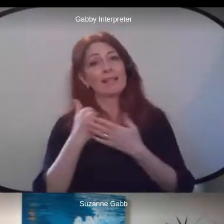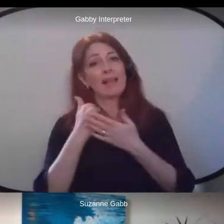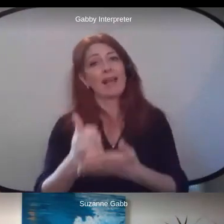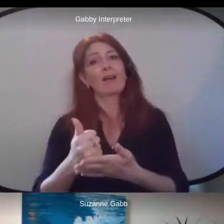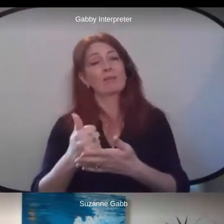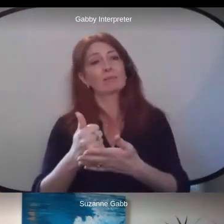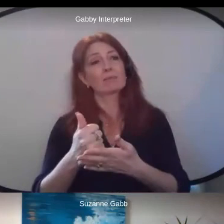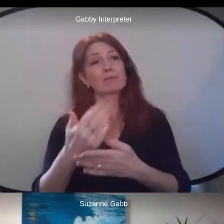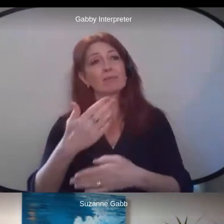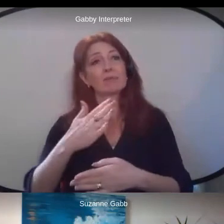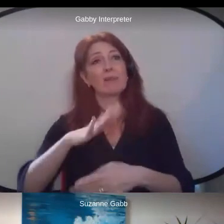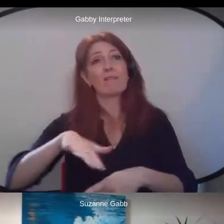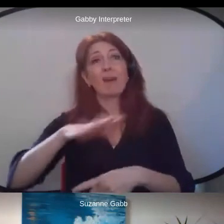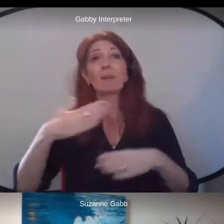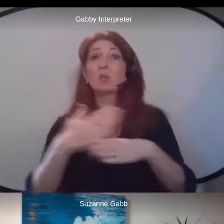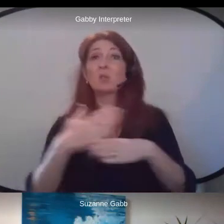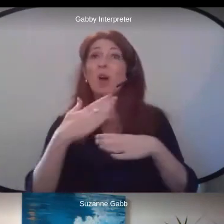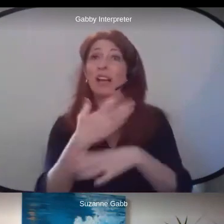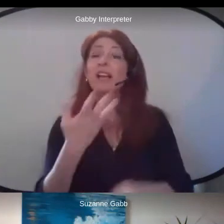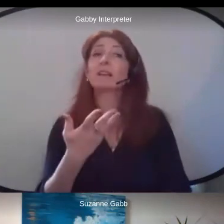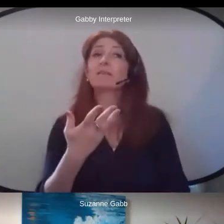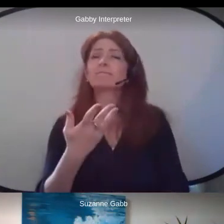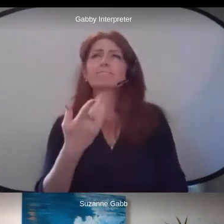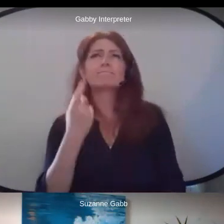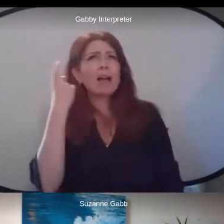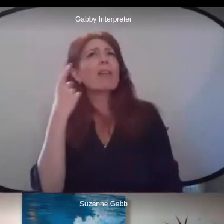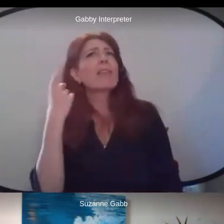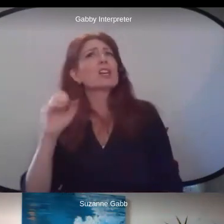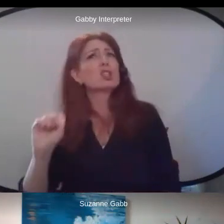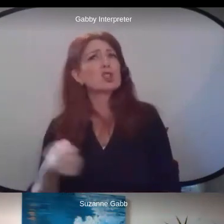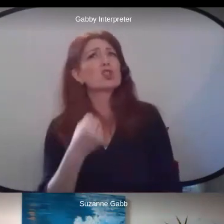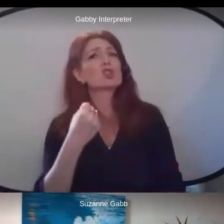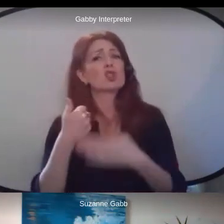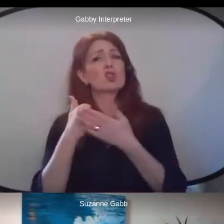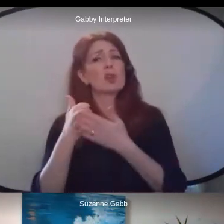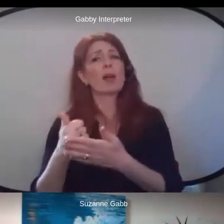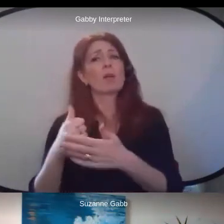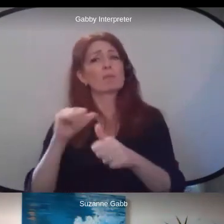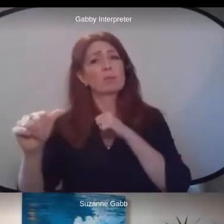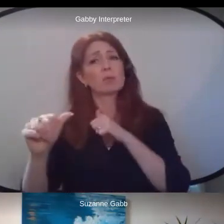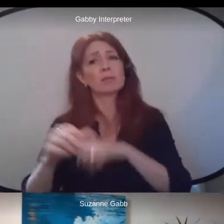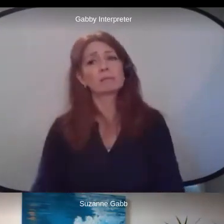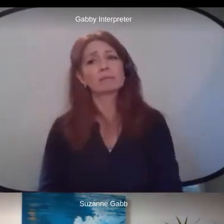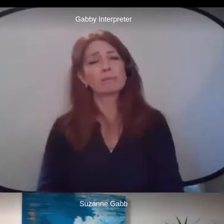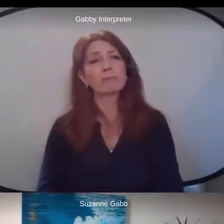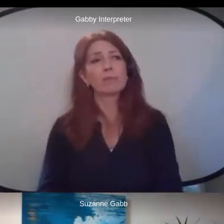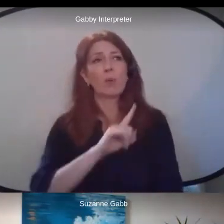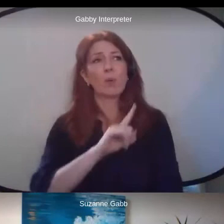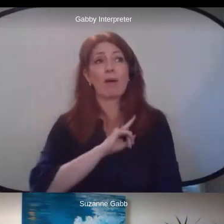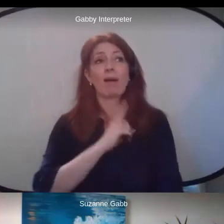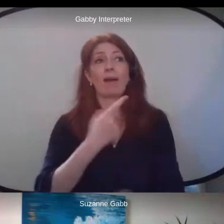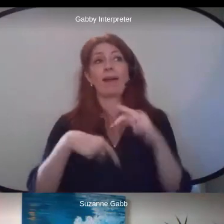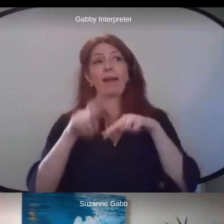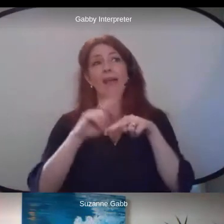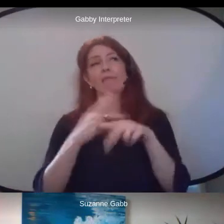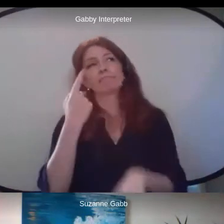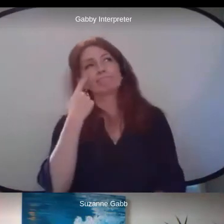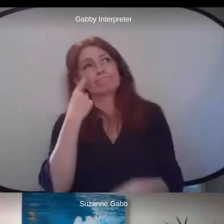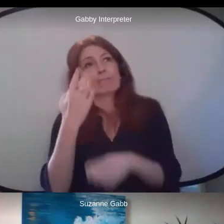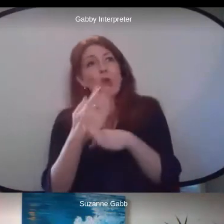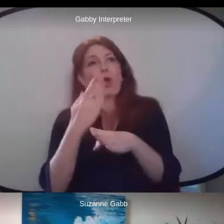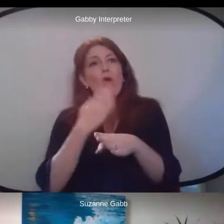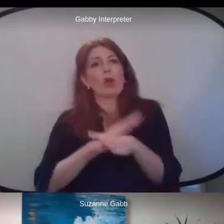I can't see why it wouldn't work within the sporting communities as well, because it's really been able to identify early on what somebody's struggle